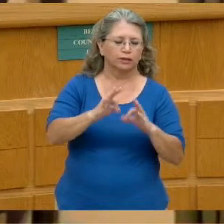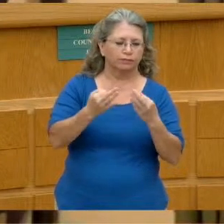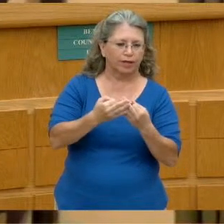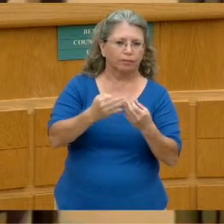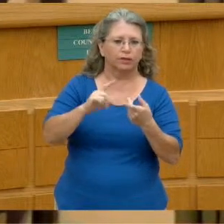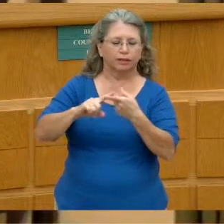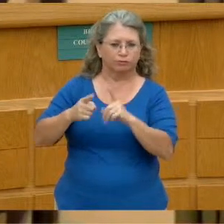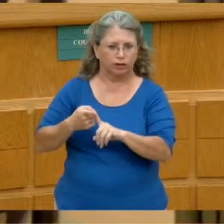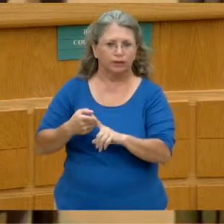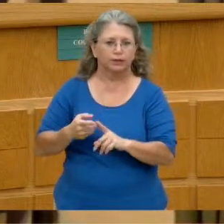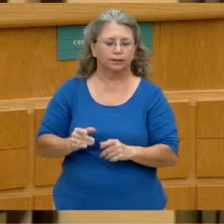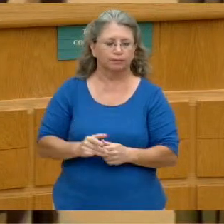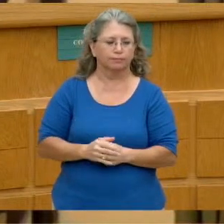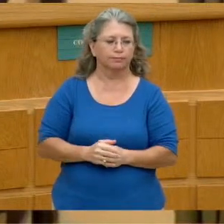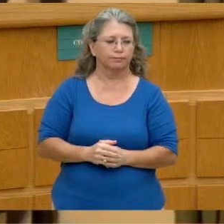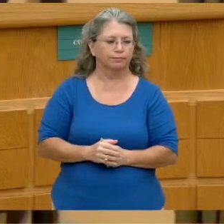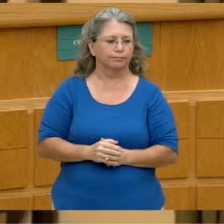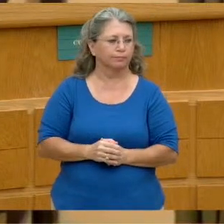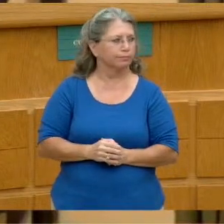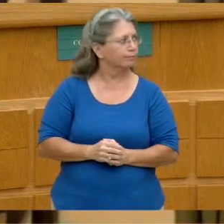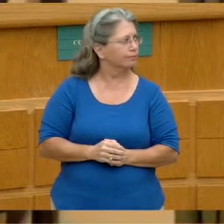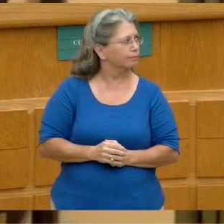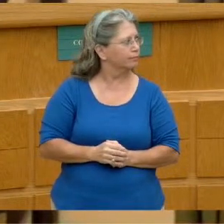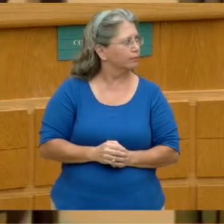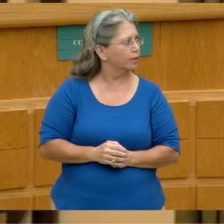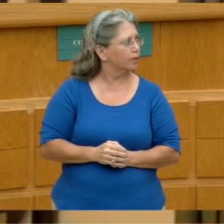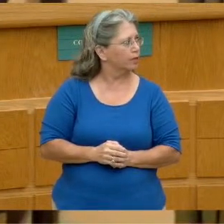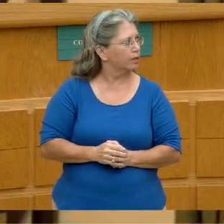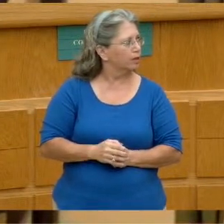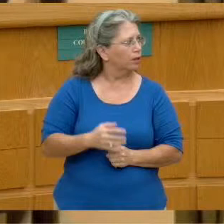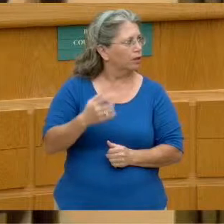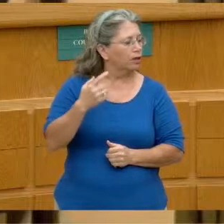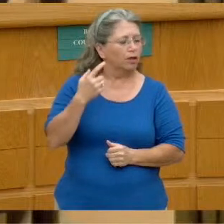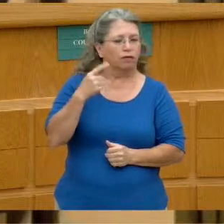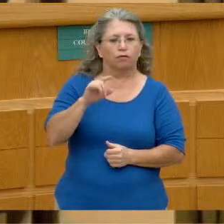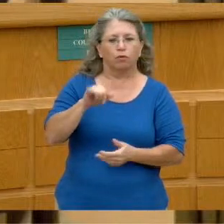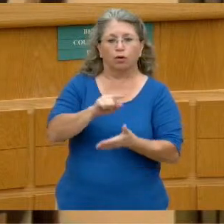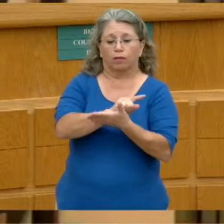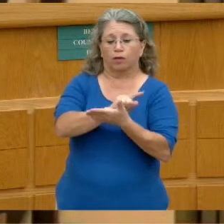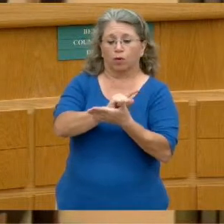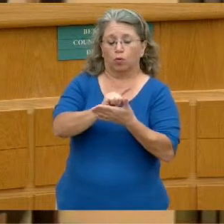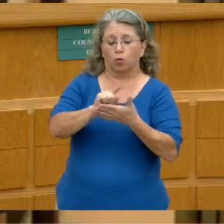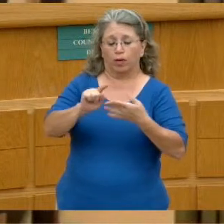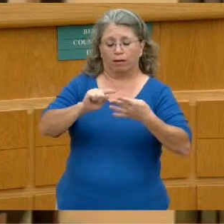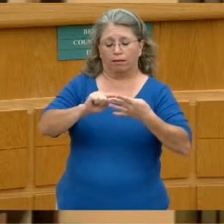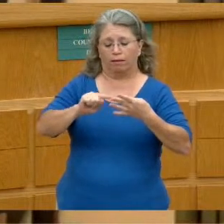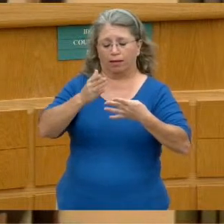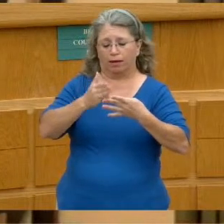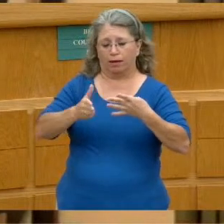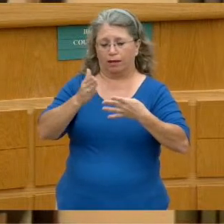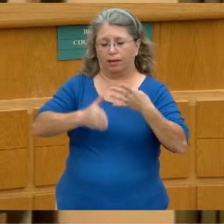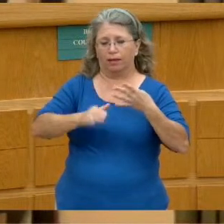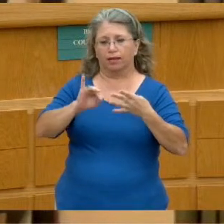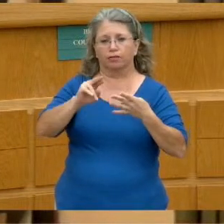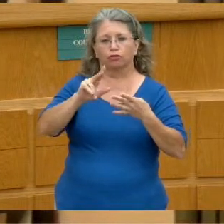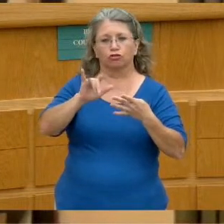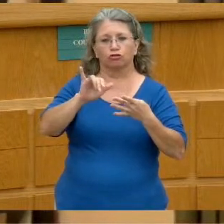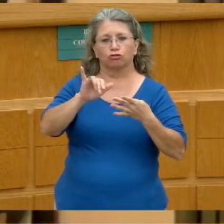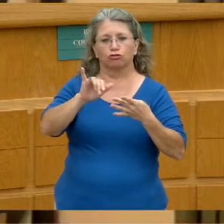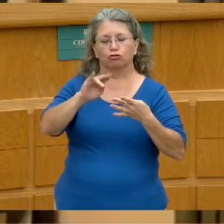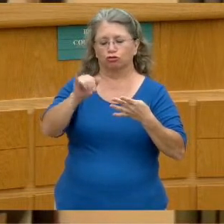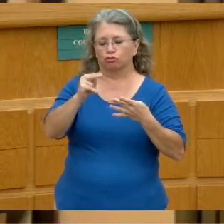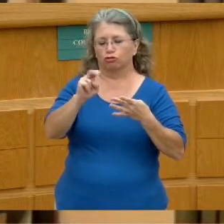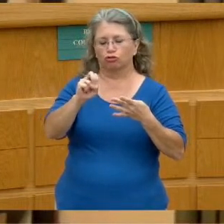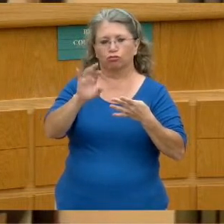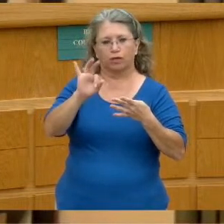to his friends. So the week ending June 19th, I told everybody we had 212